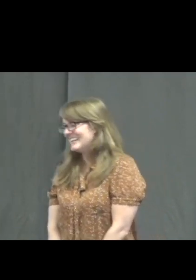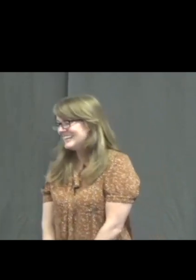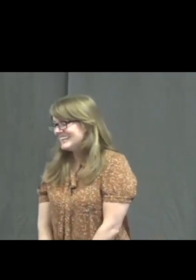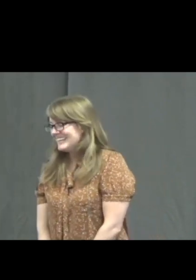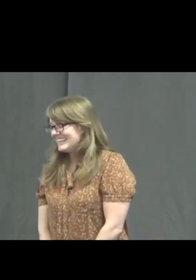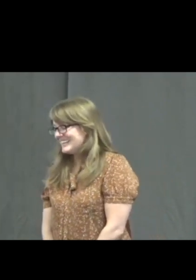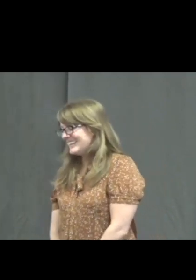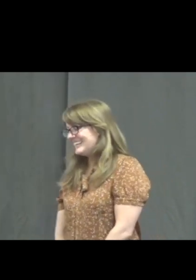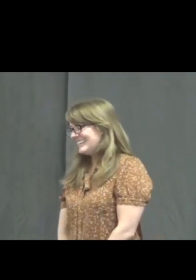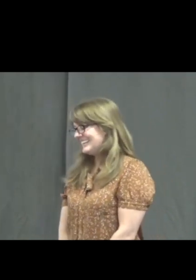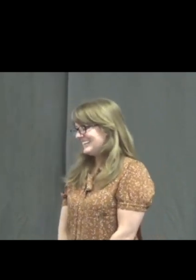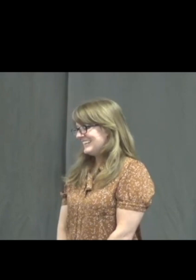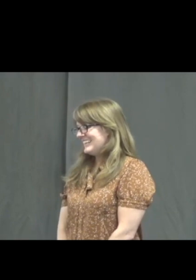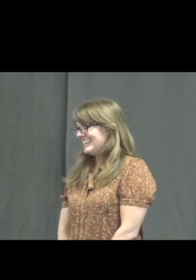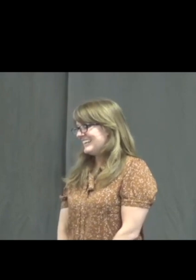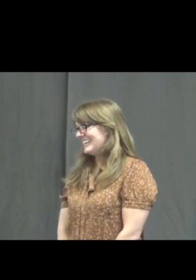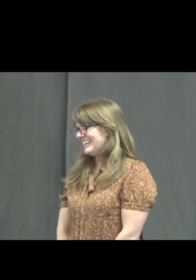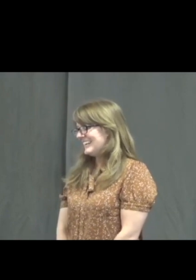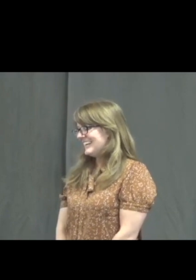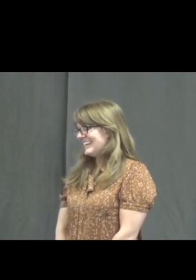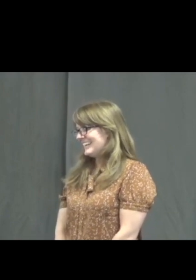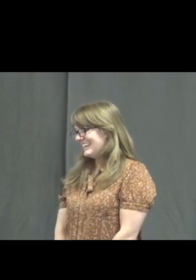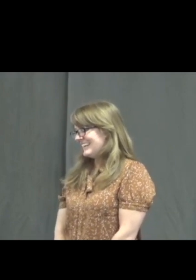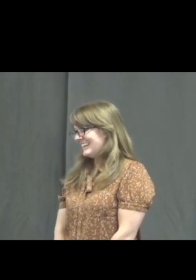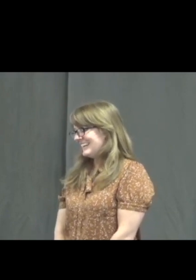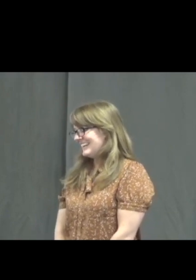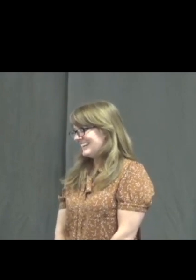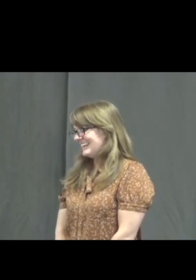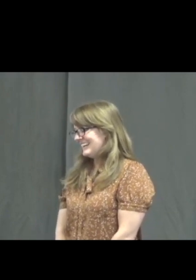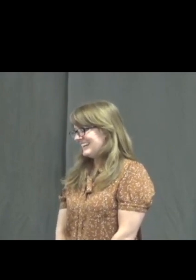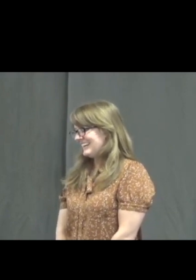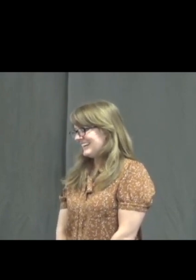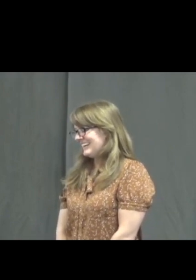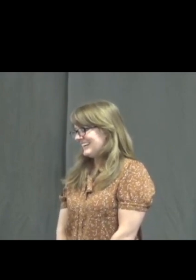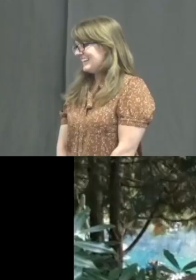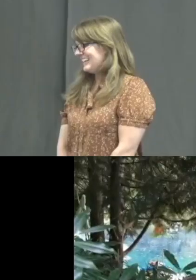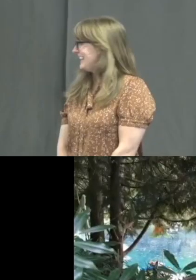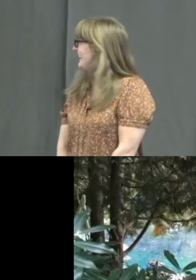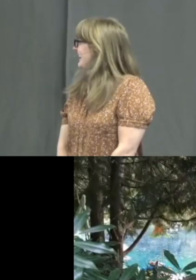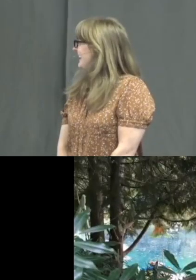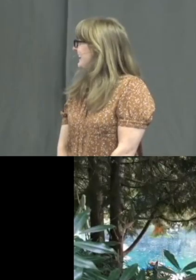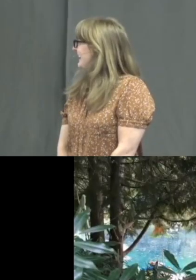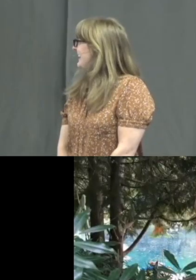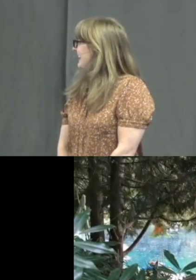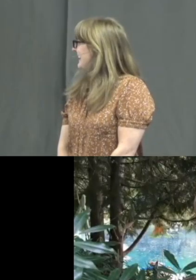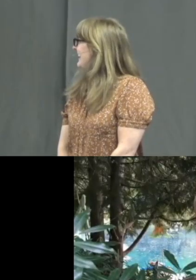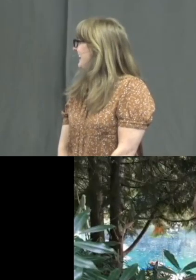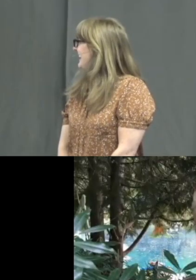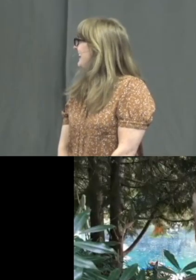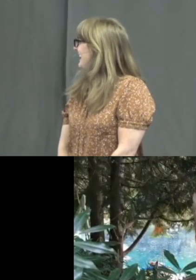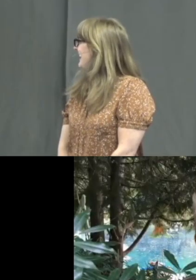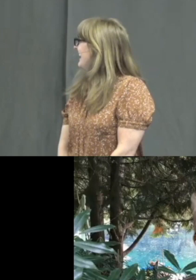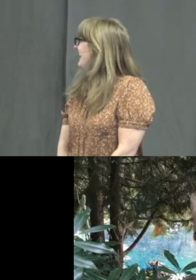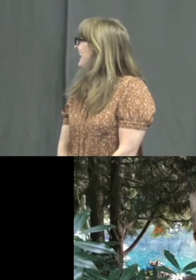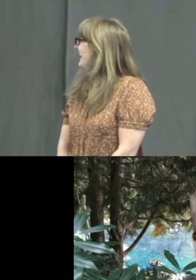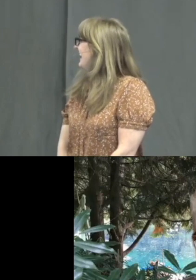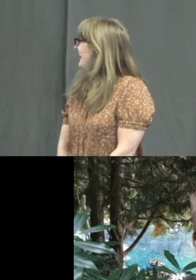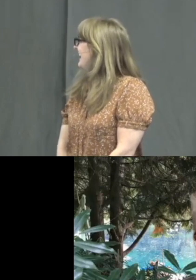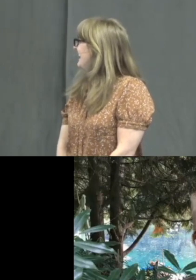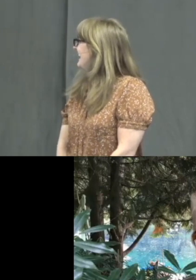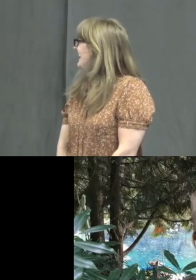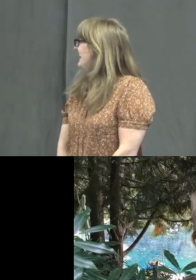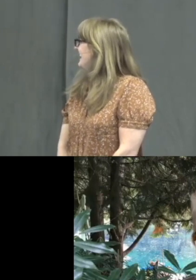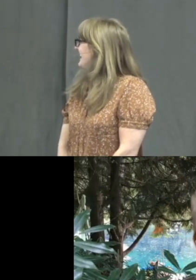hard. Joyce Lackey has a beautiful Portland background there. I'm sure there's some endangered species in that